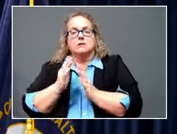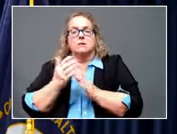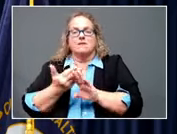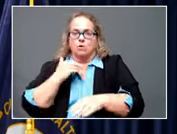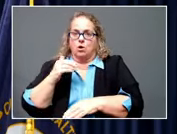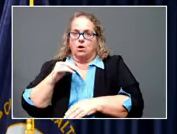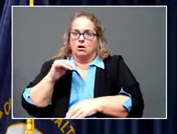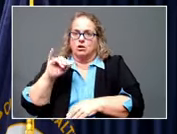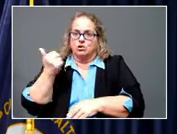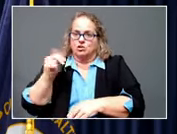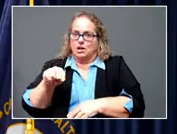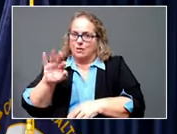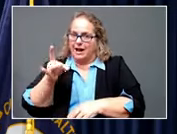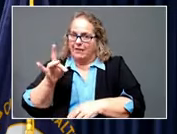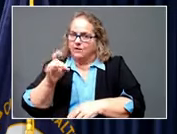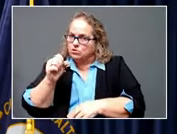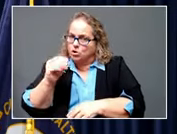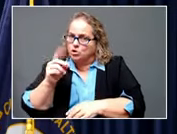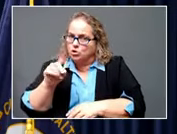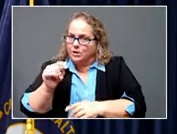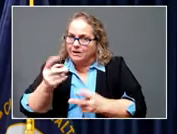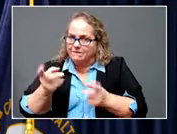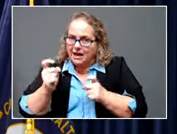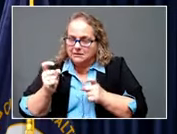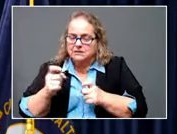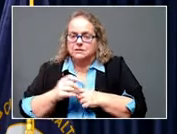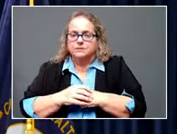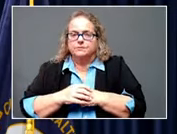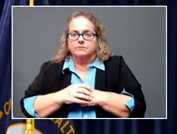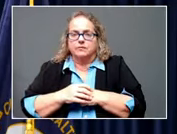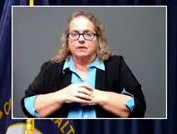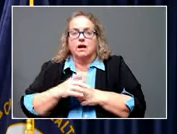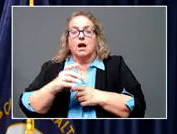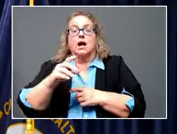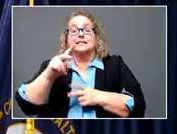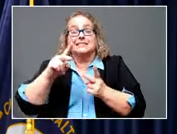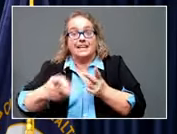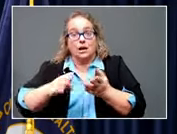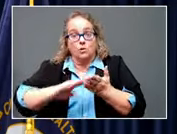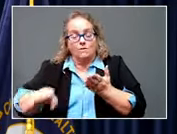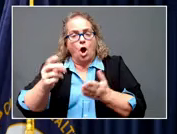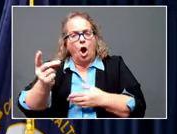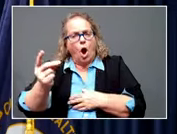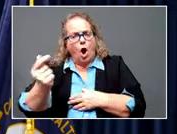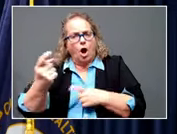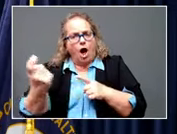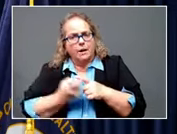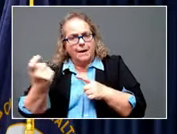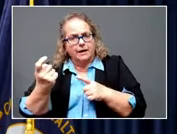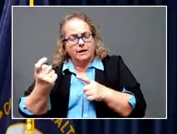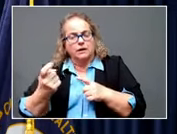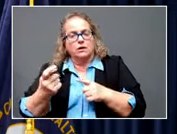second waiver has also been approved. It provides automatic replacement of December benefits to some residents of Warren and